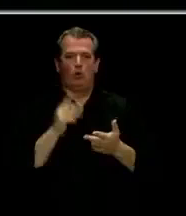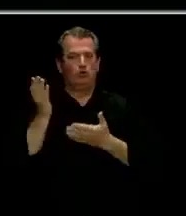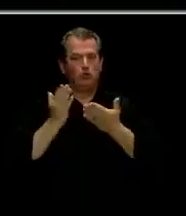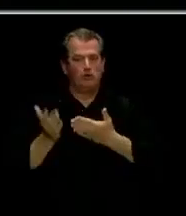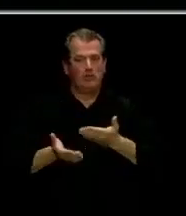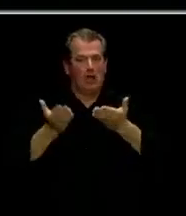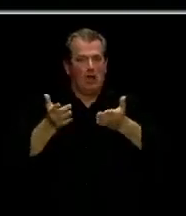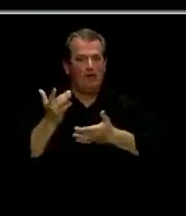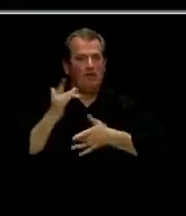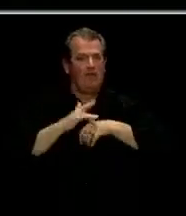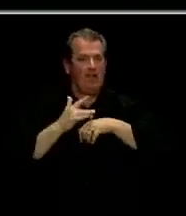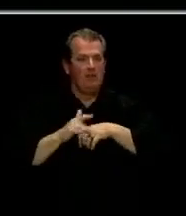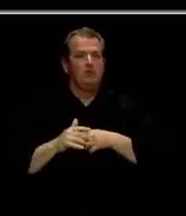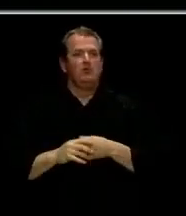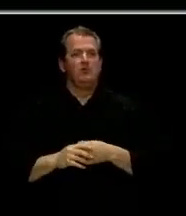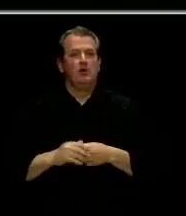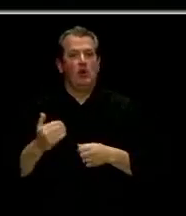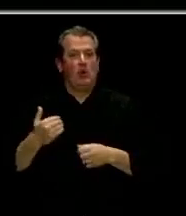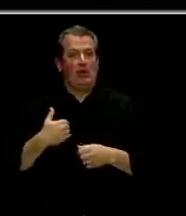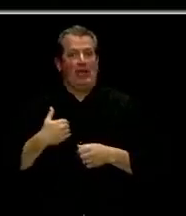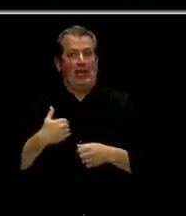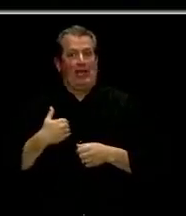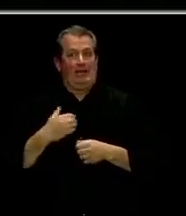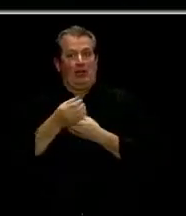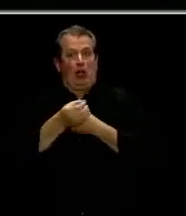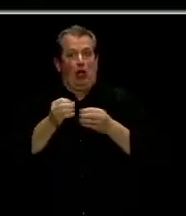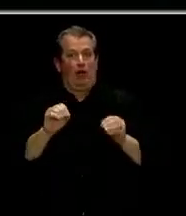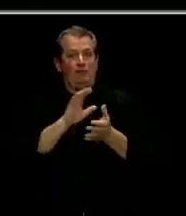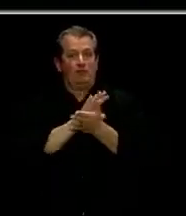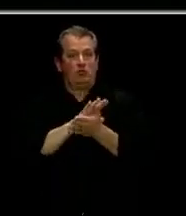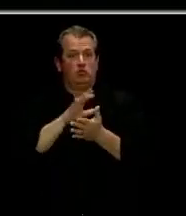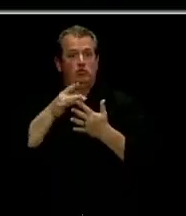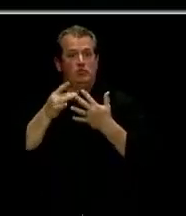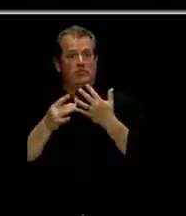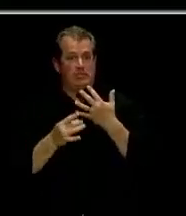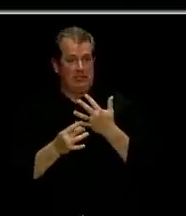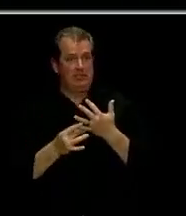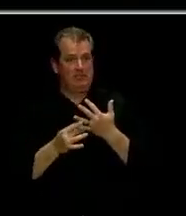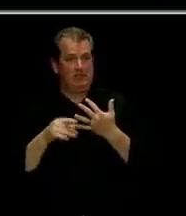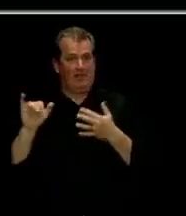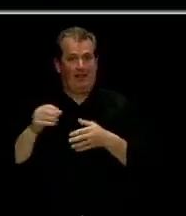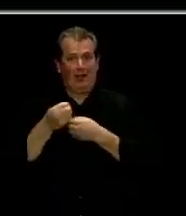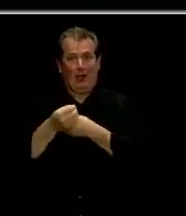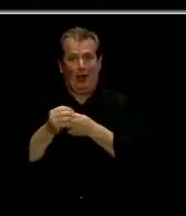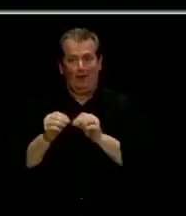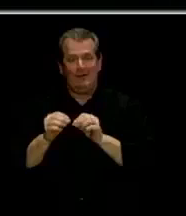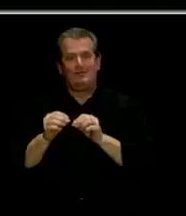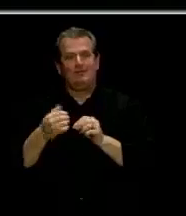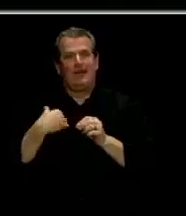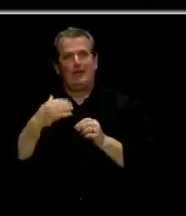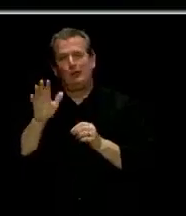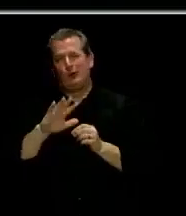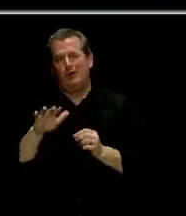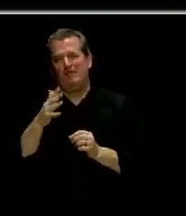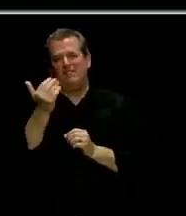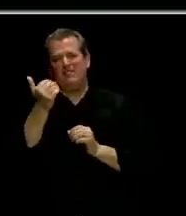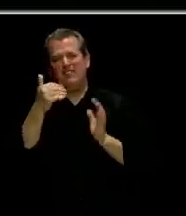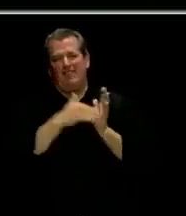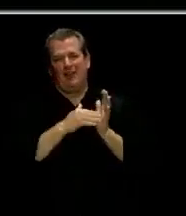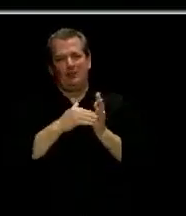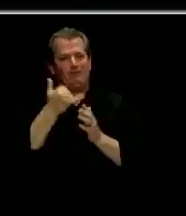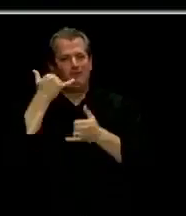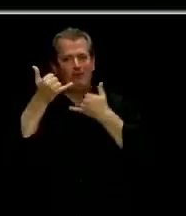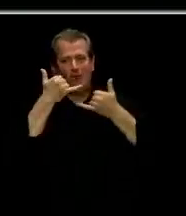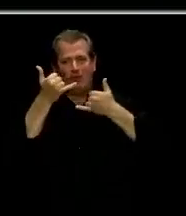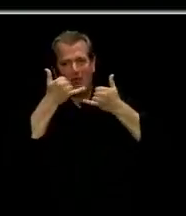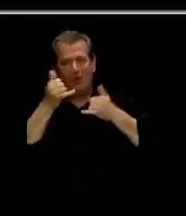that are available. We have an Office of School Choice that fields roughly 15,000 phone calls a year